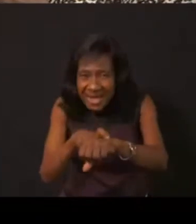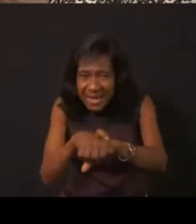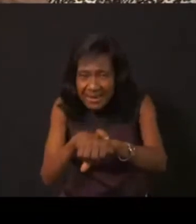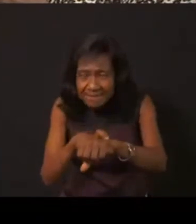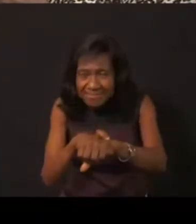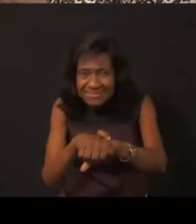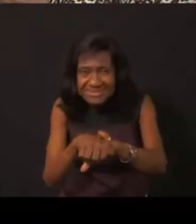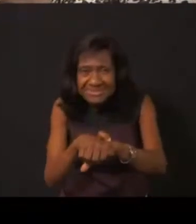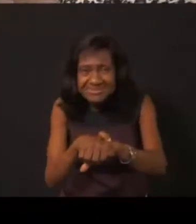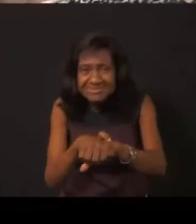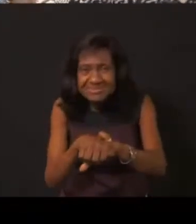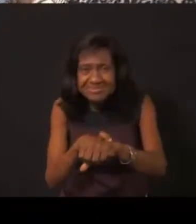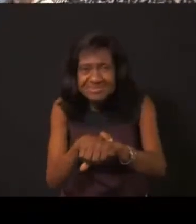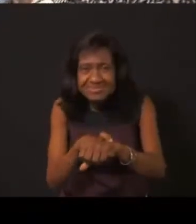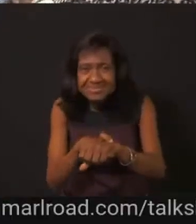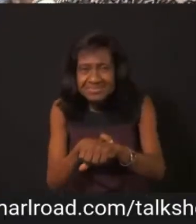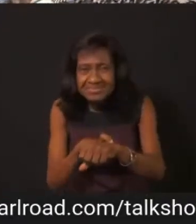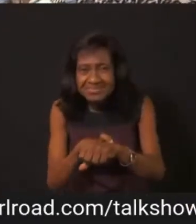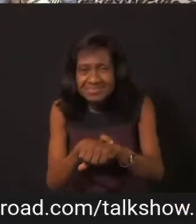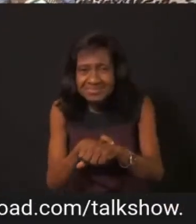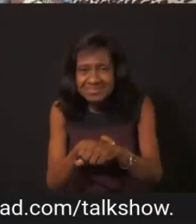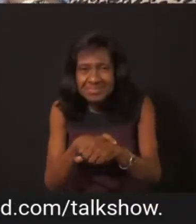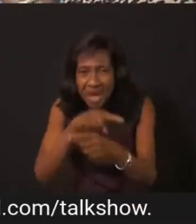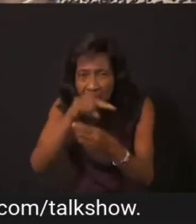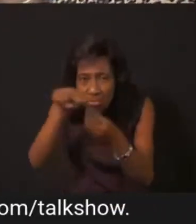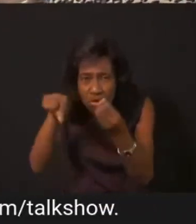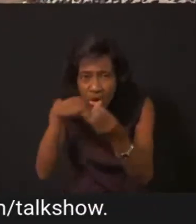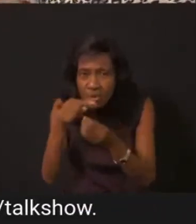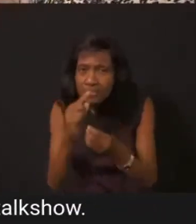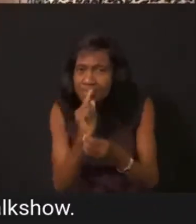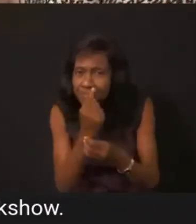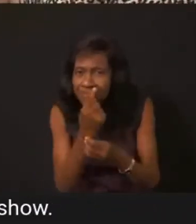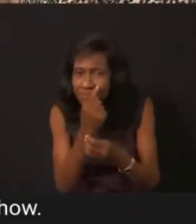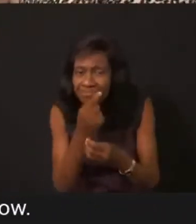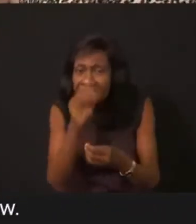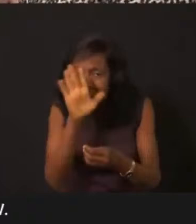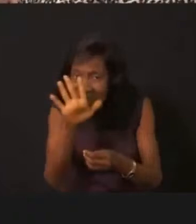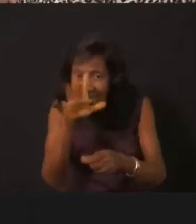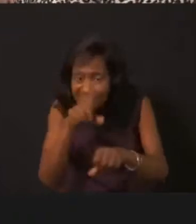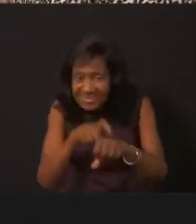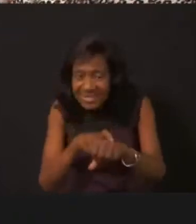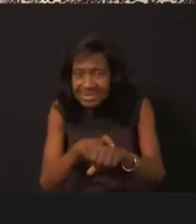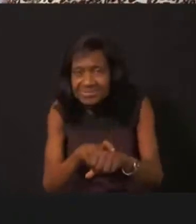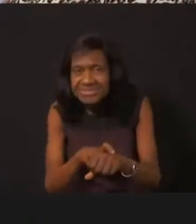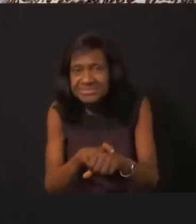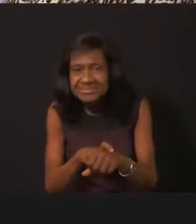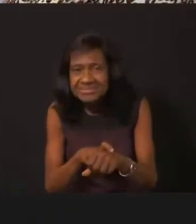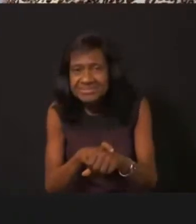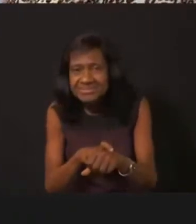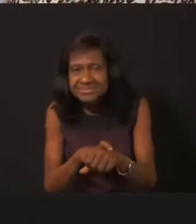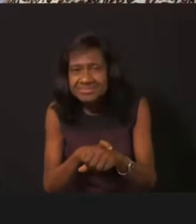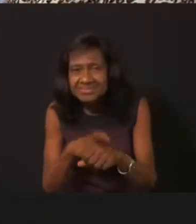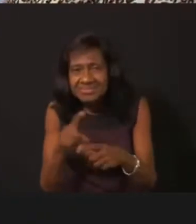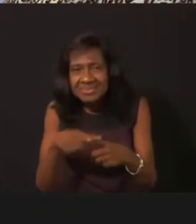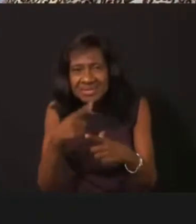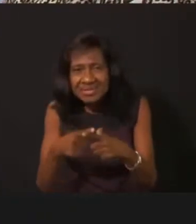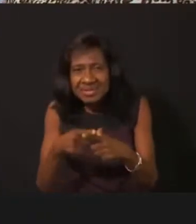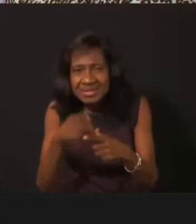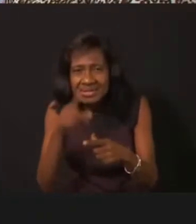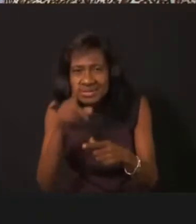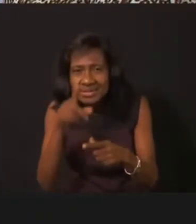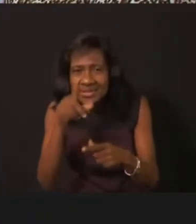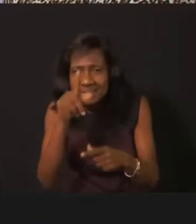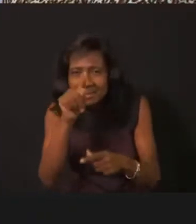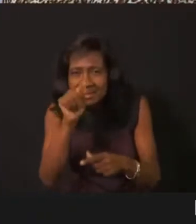half-hearted. Thank you. Okay, it's all good. And then I'm going to give you the tube and ask you to do the next